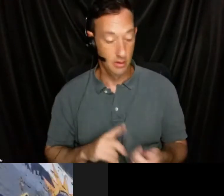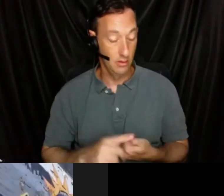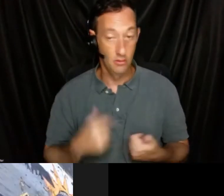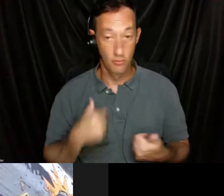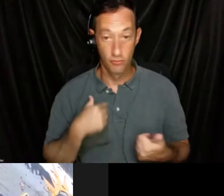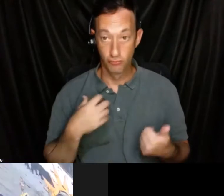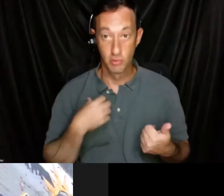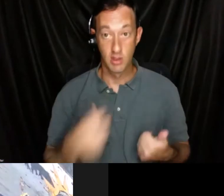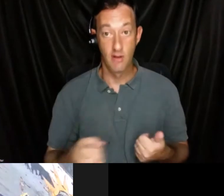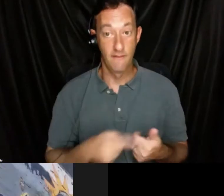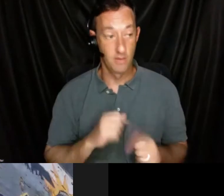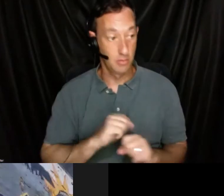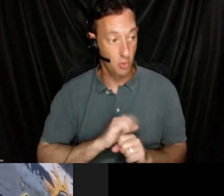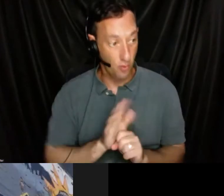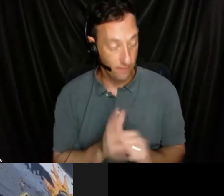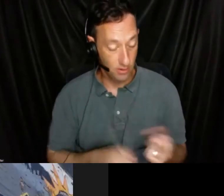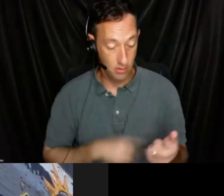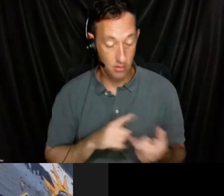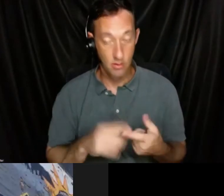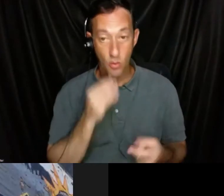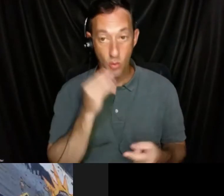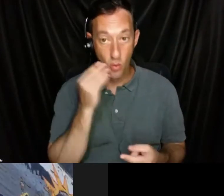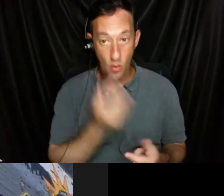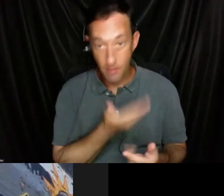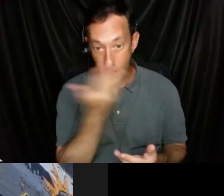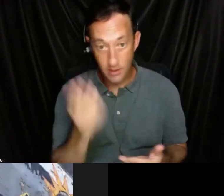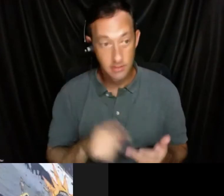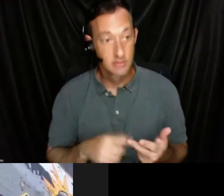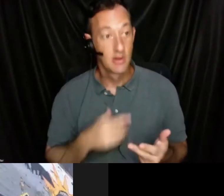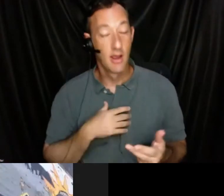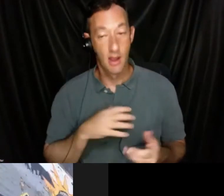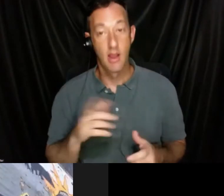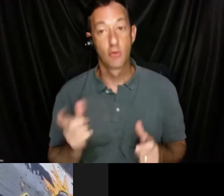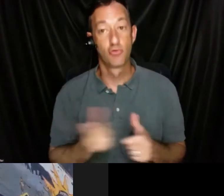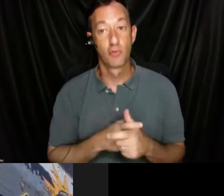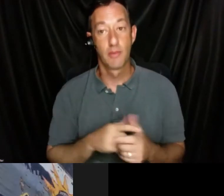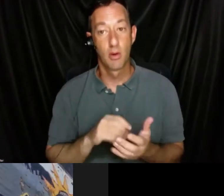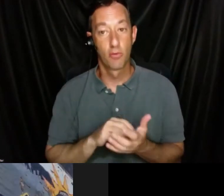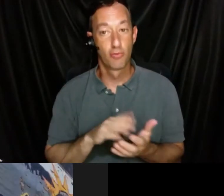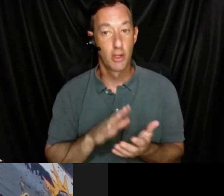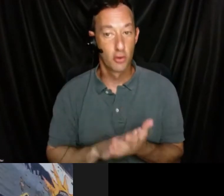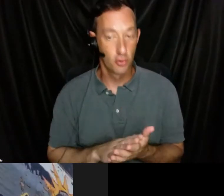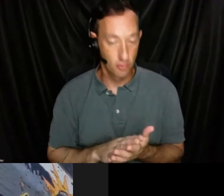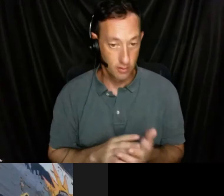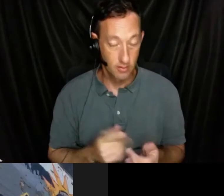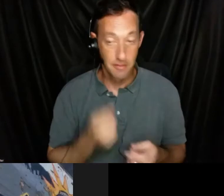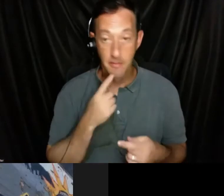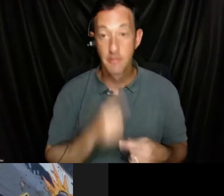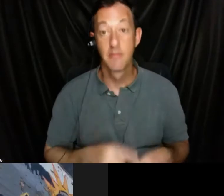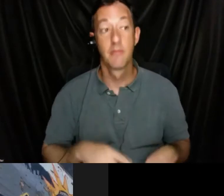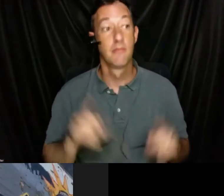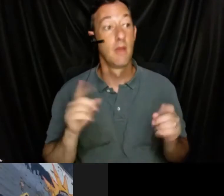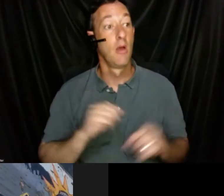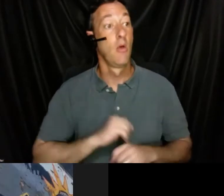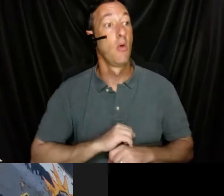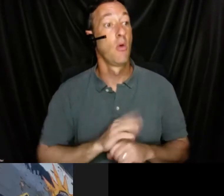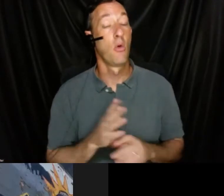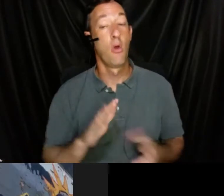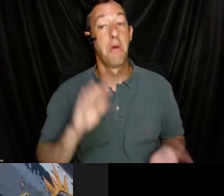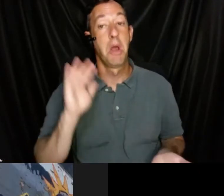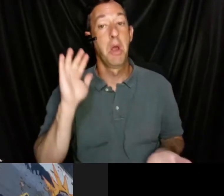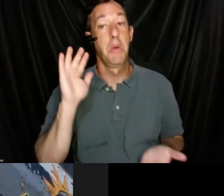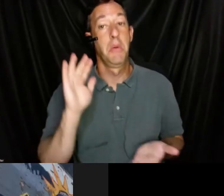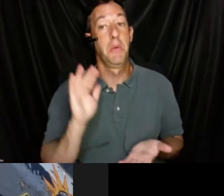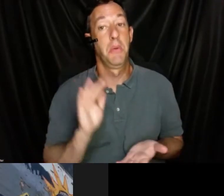recovering from COVID and I was homeless, I had a criminal record. And finally, when COVID lifted, a little bit of